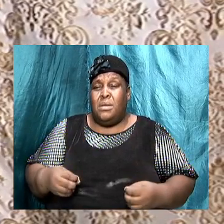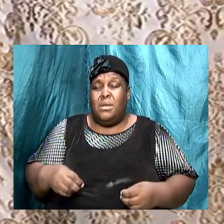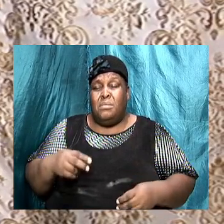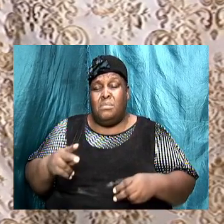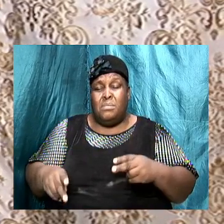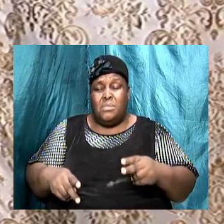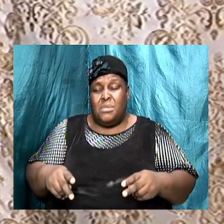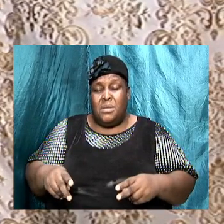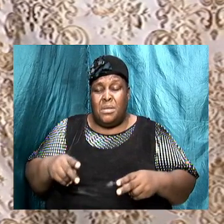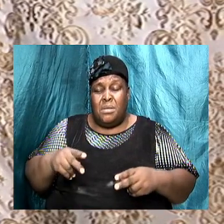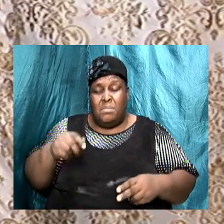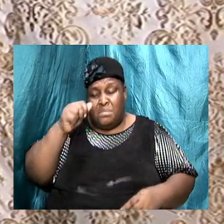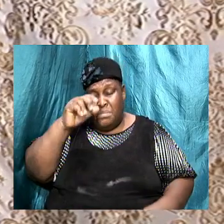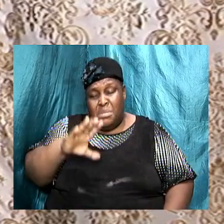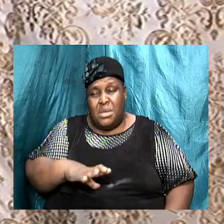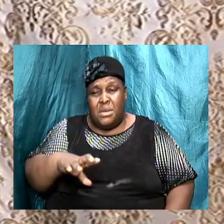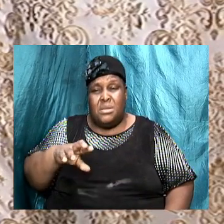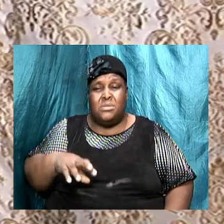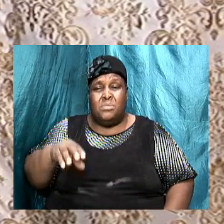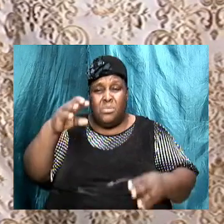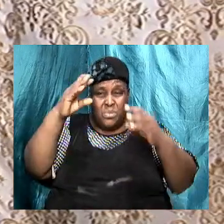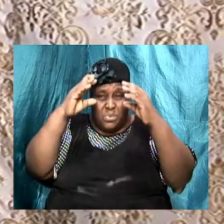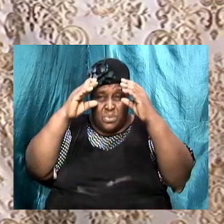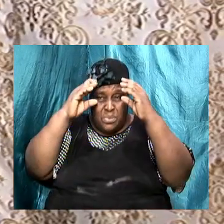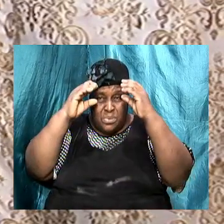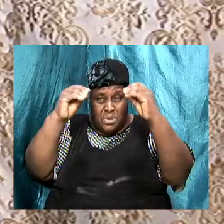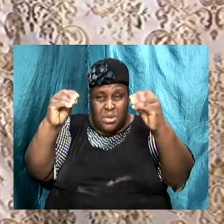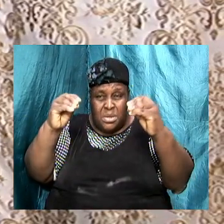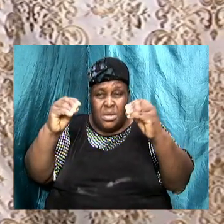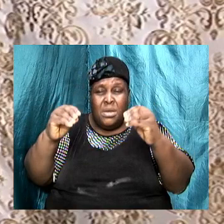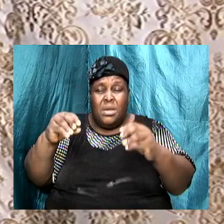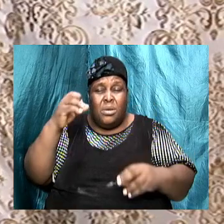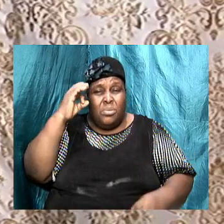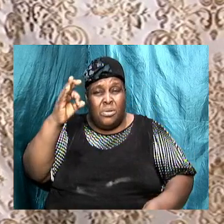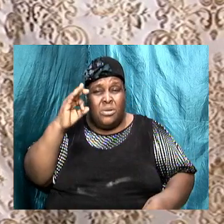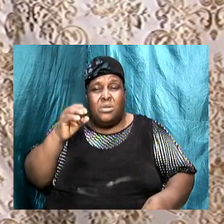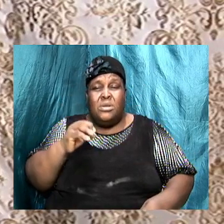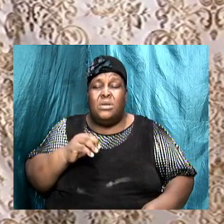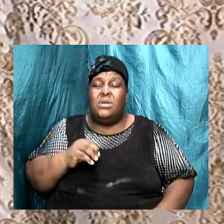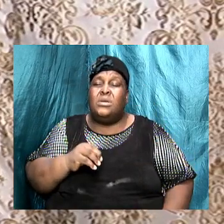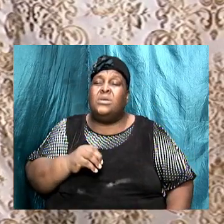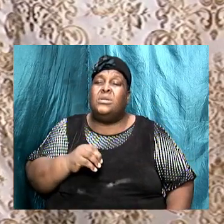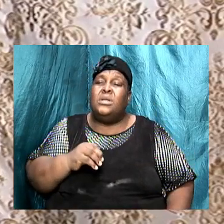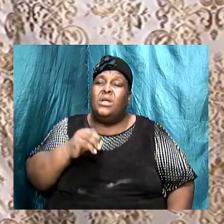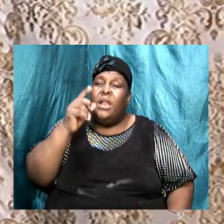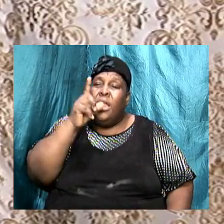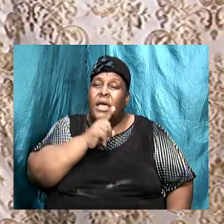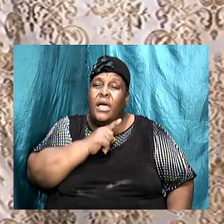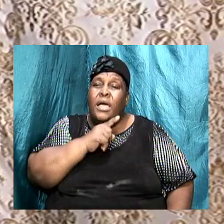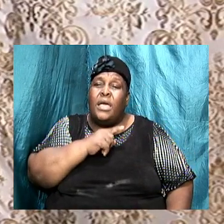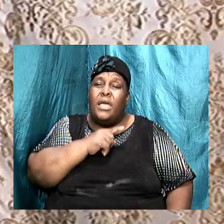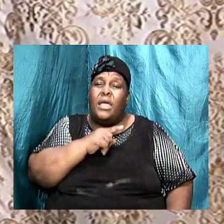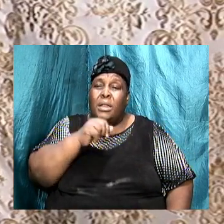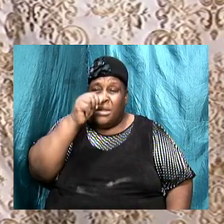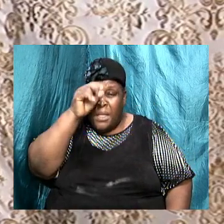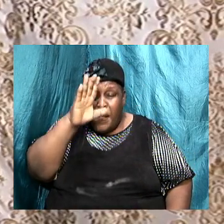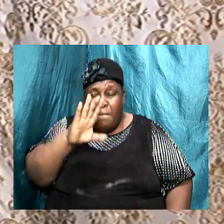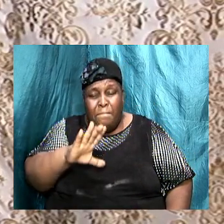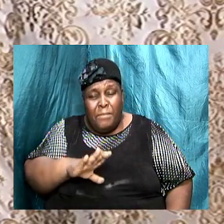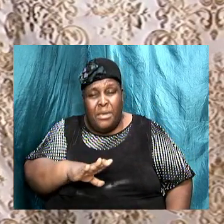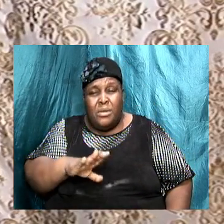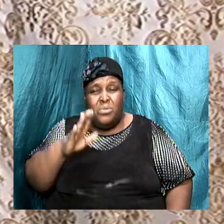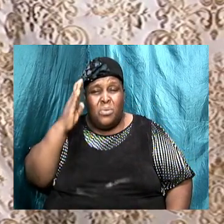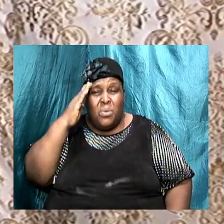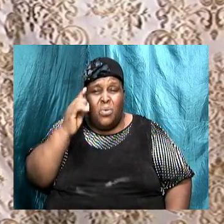online, and they are not preaching the truth. And men who are saved, who know the truth, has now turned from the